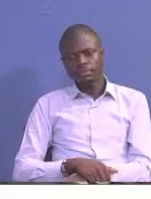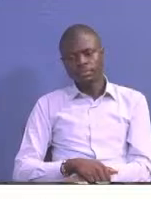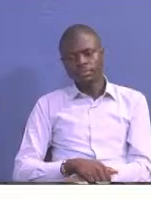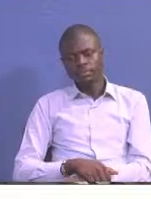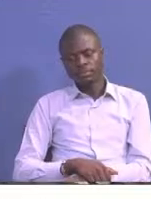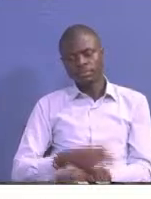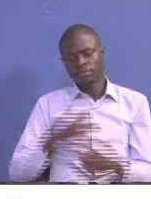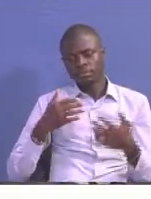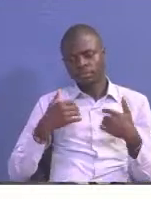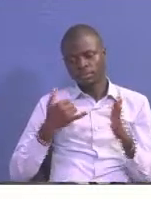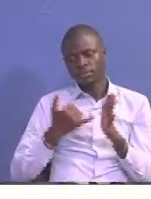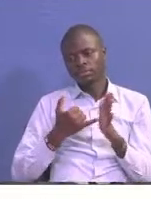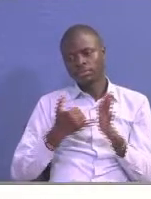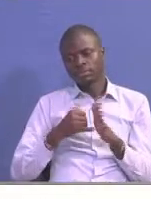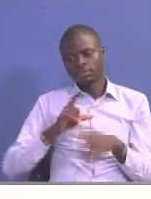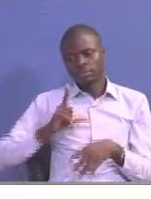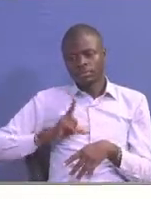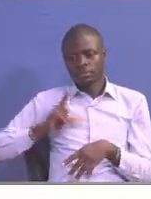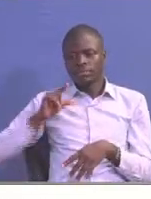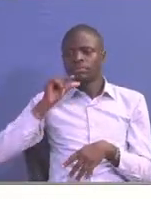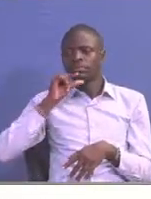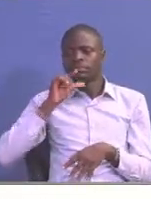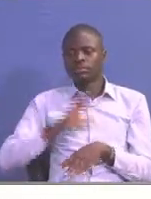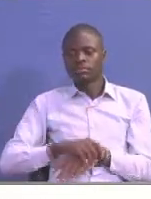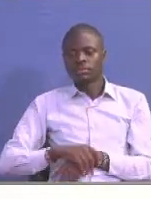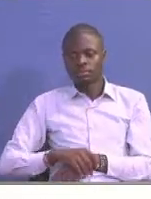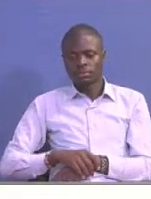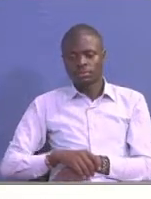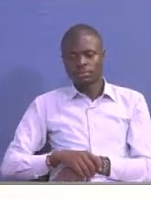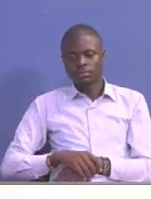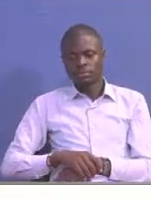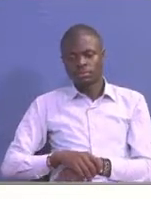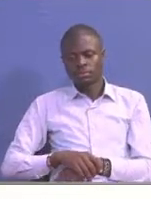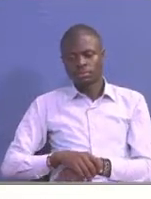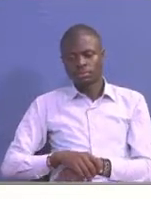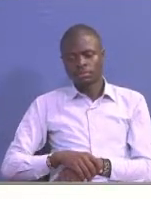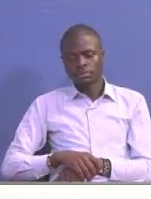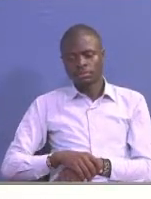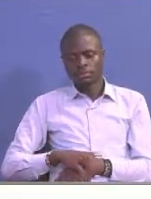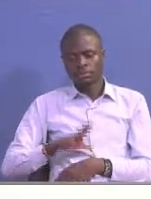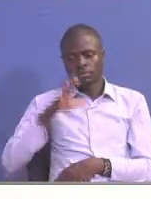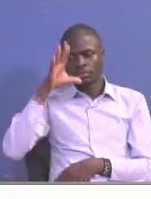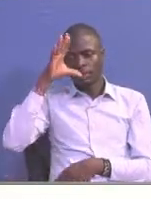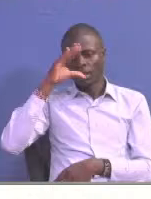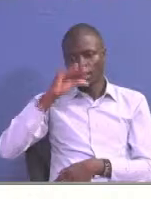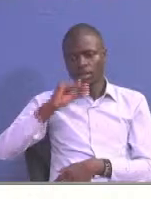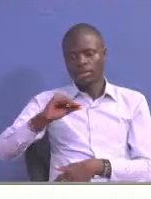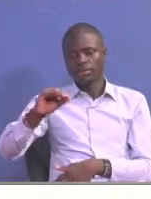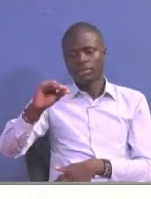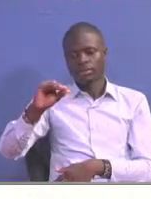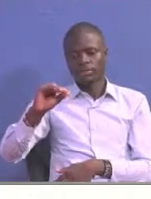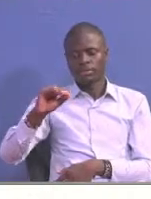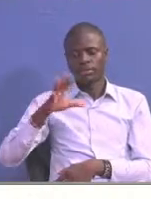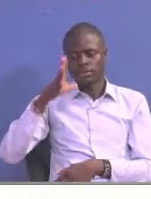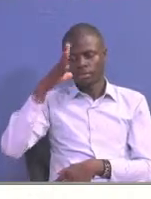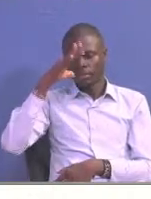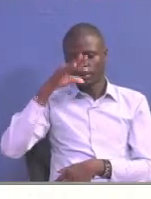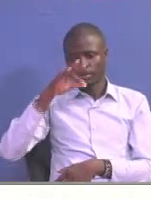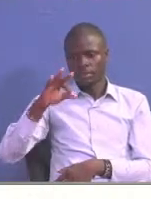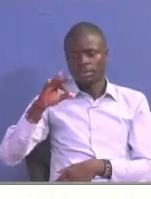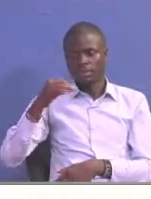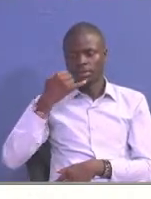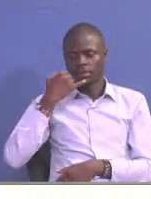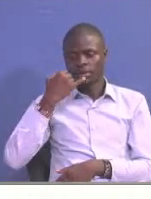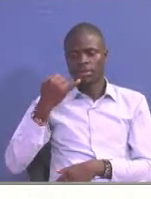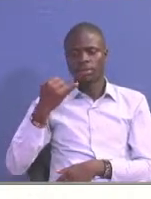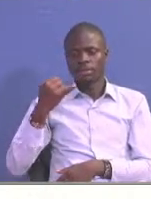There we have it, ladies and gentlemen, an elephant. And we all know the elephant is